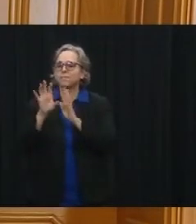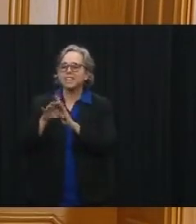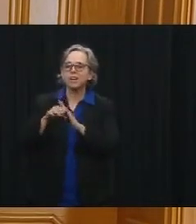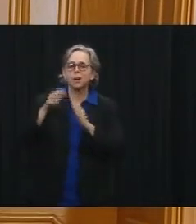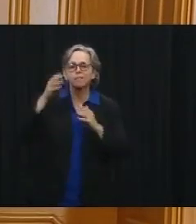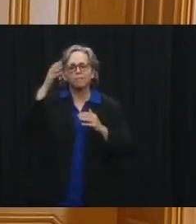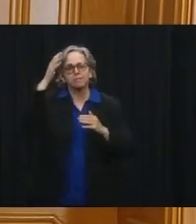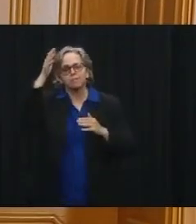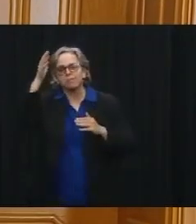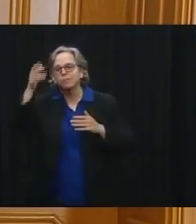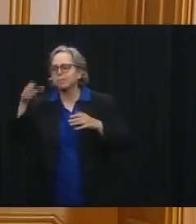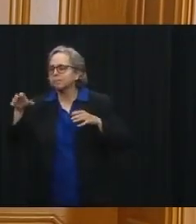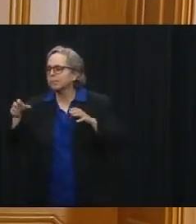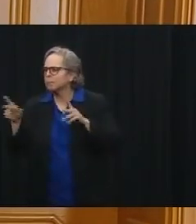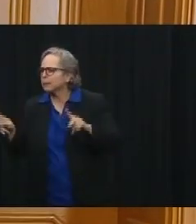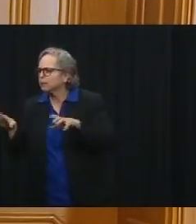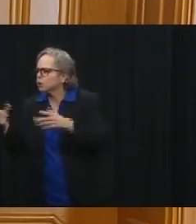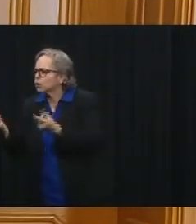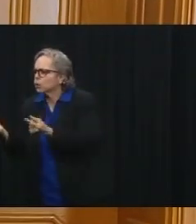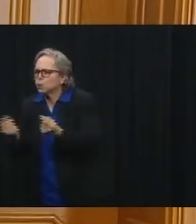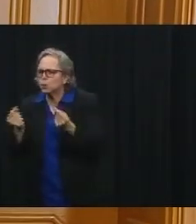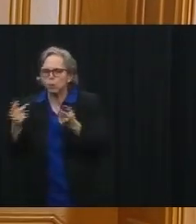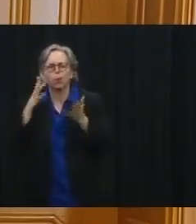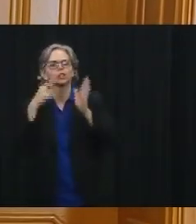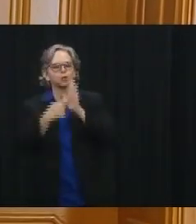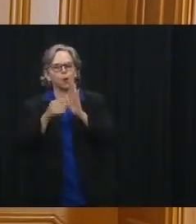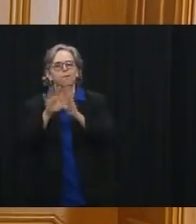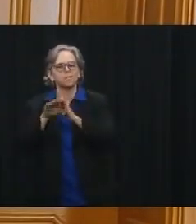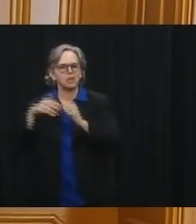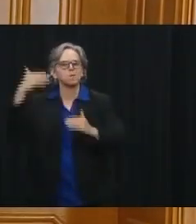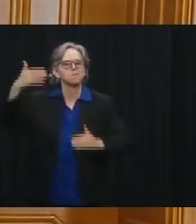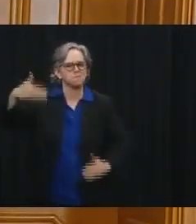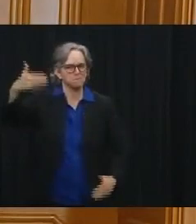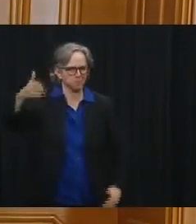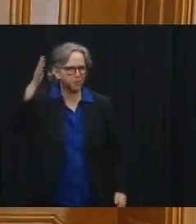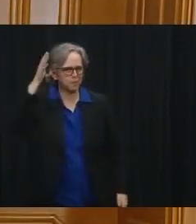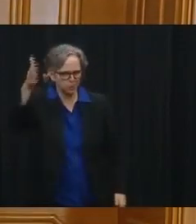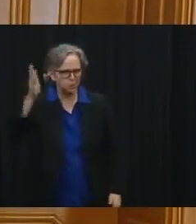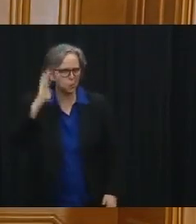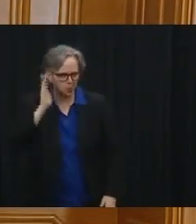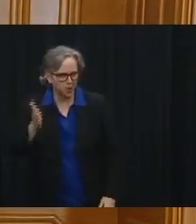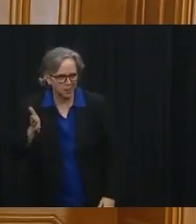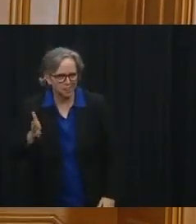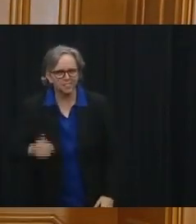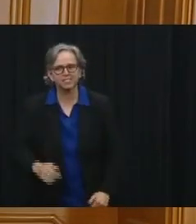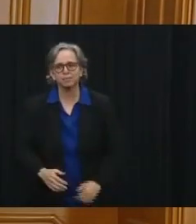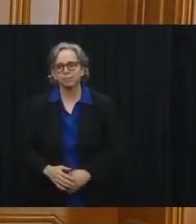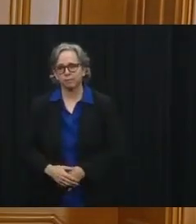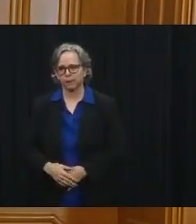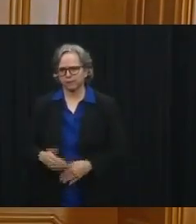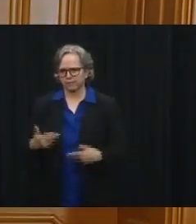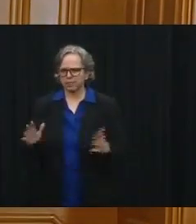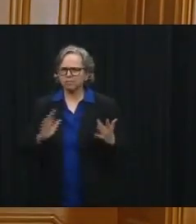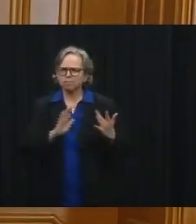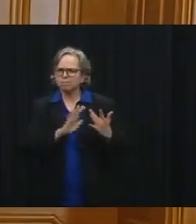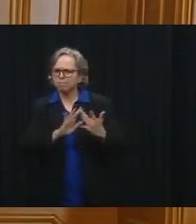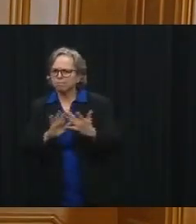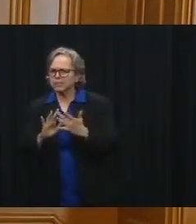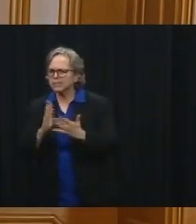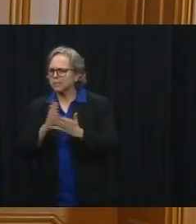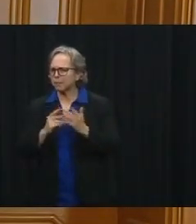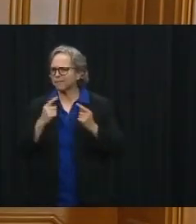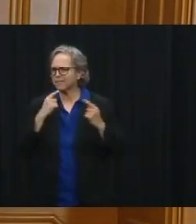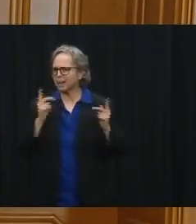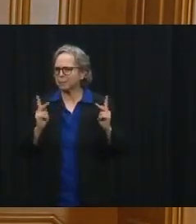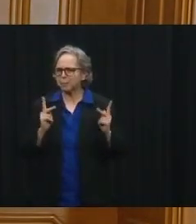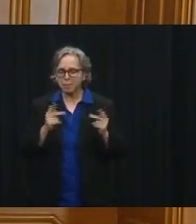difference every single day. We've reached out to well-known Ohioans, asking them to record